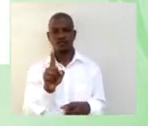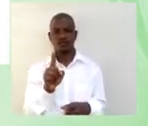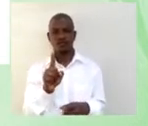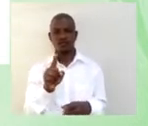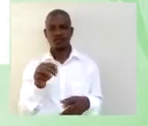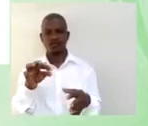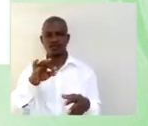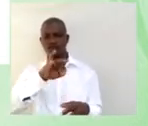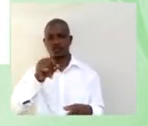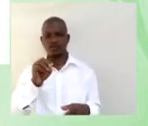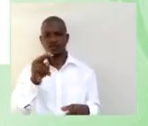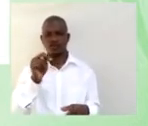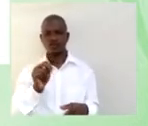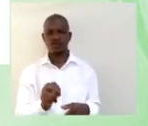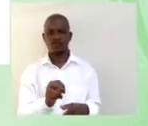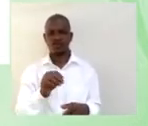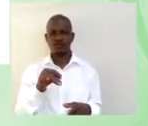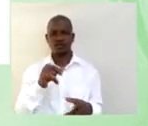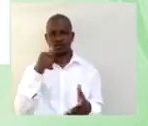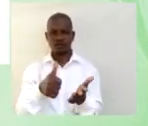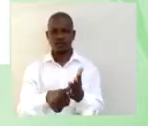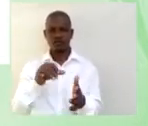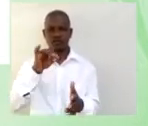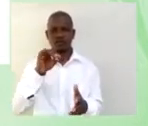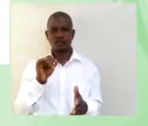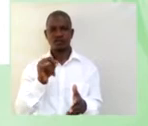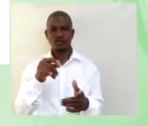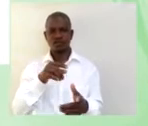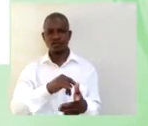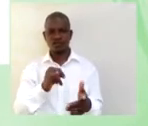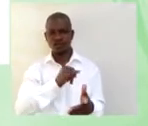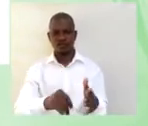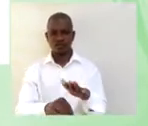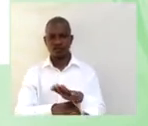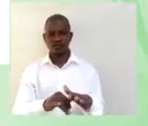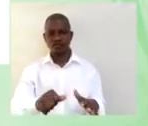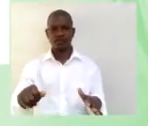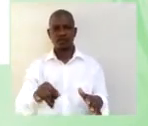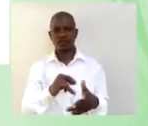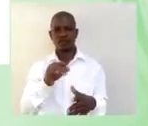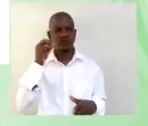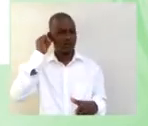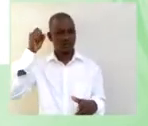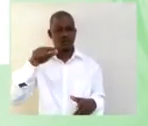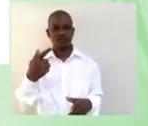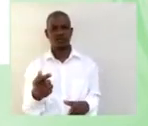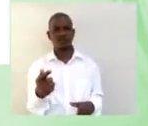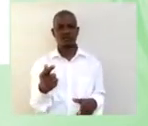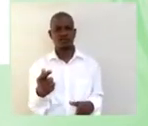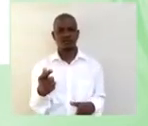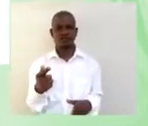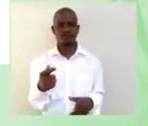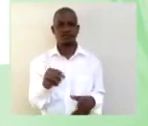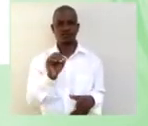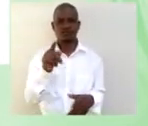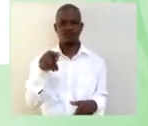word. 1. John, letter J, underlined, sound